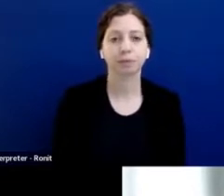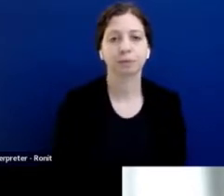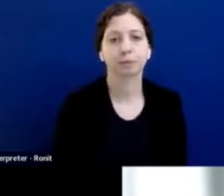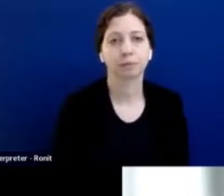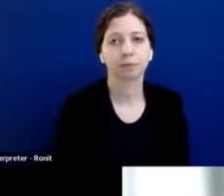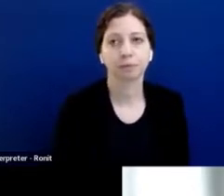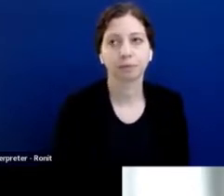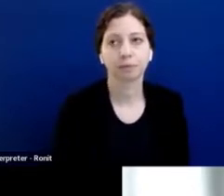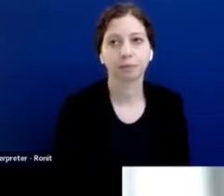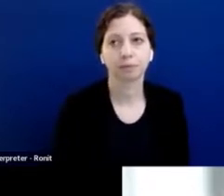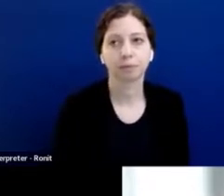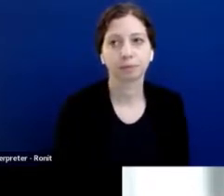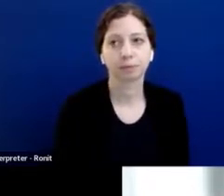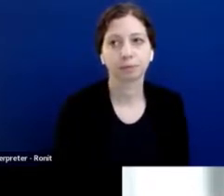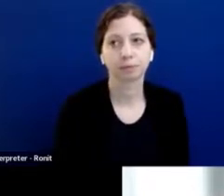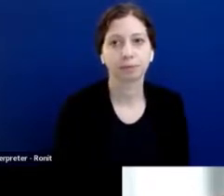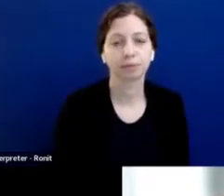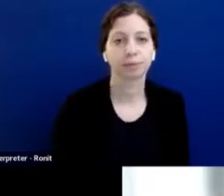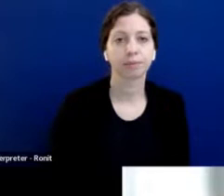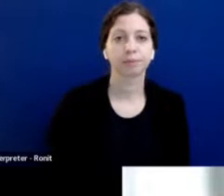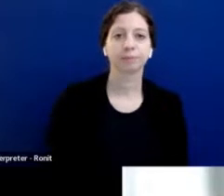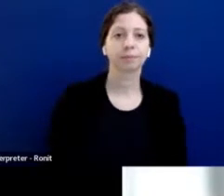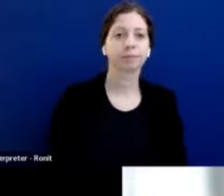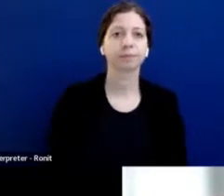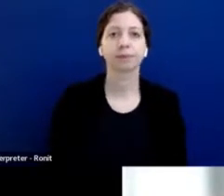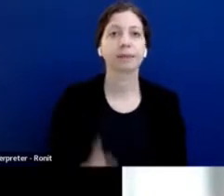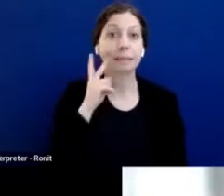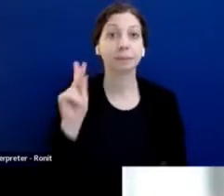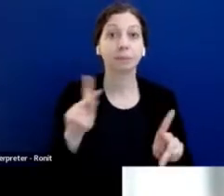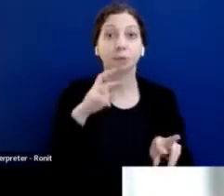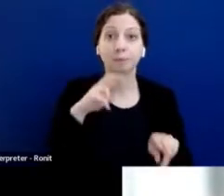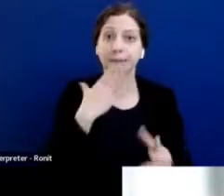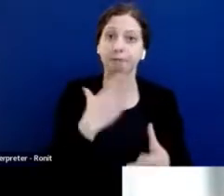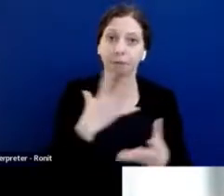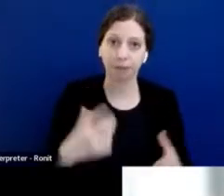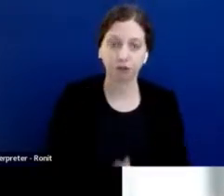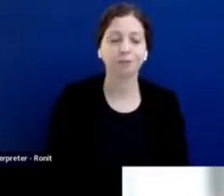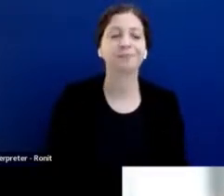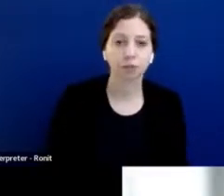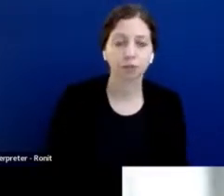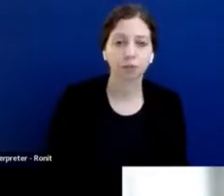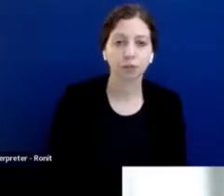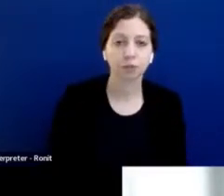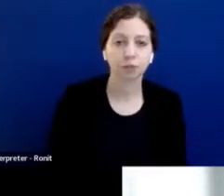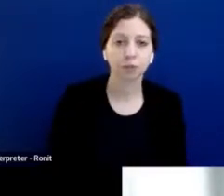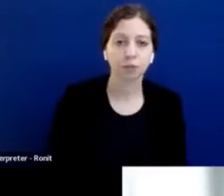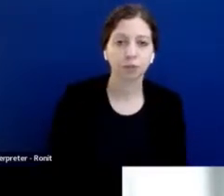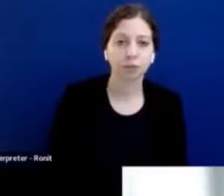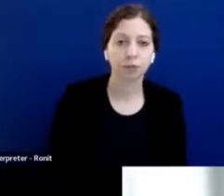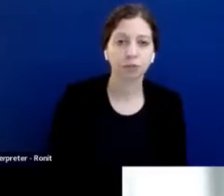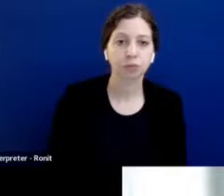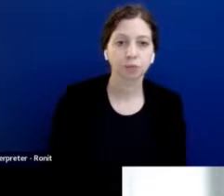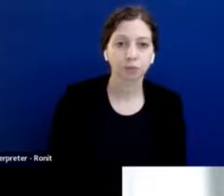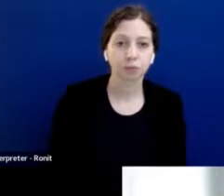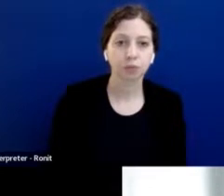are responding. Thank you very much. Give it another few seconds. Looks like we have a lot